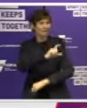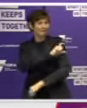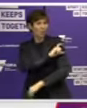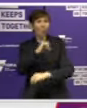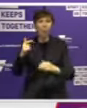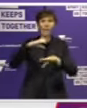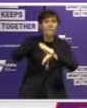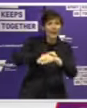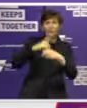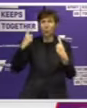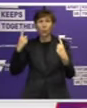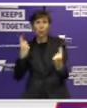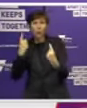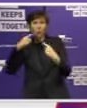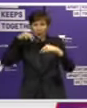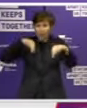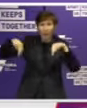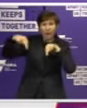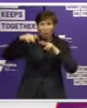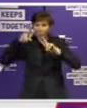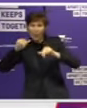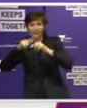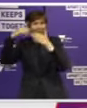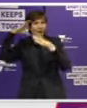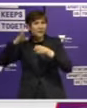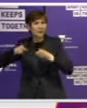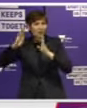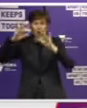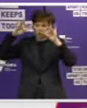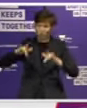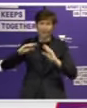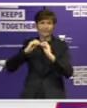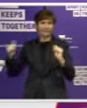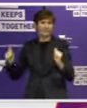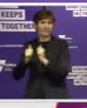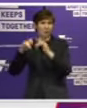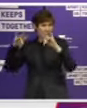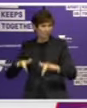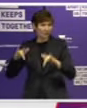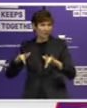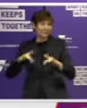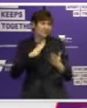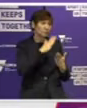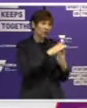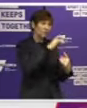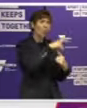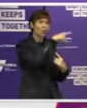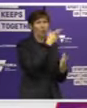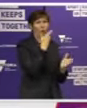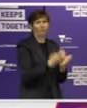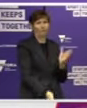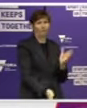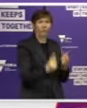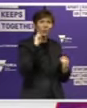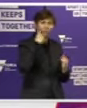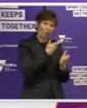the structure of the program until they had been settled. That is a rather important omission in your construction